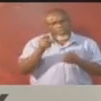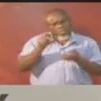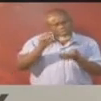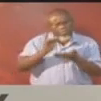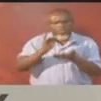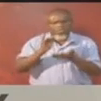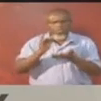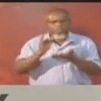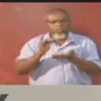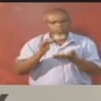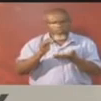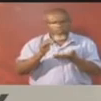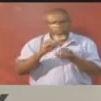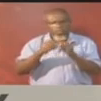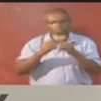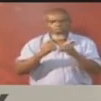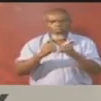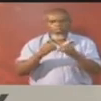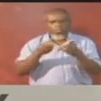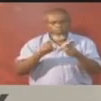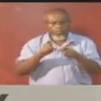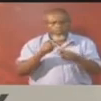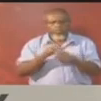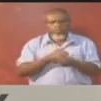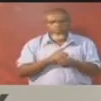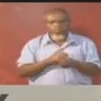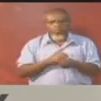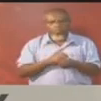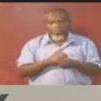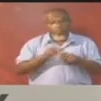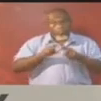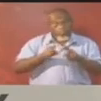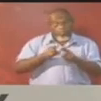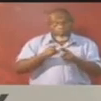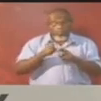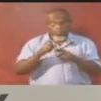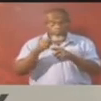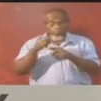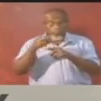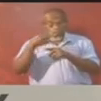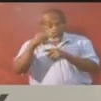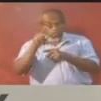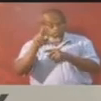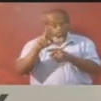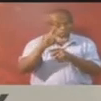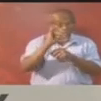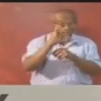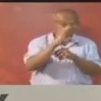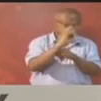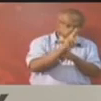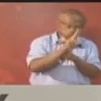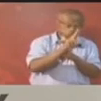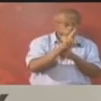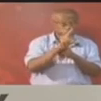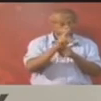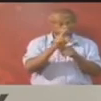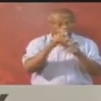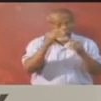With respect to the ICU HDU breakdown, that is data that would have to be compiled in a particular way, and